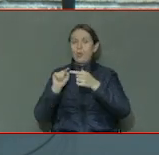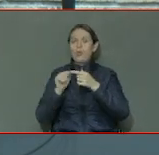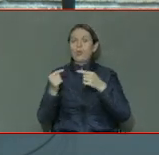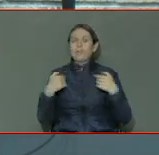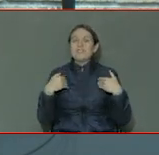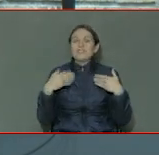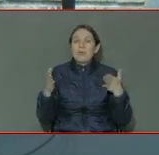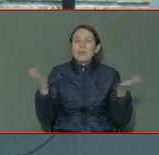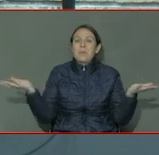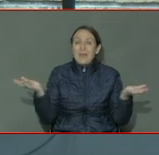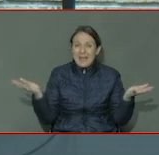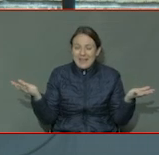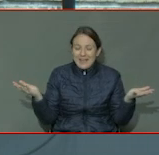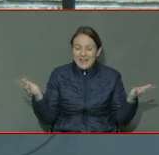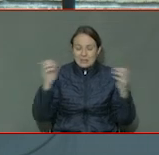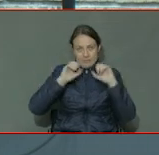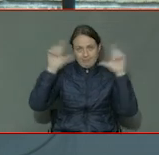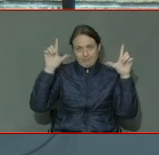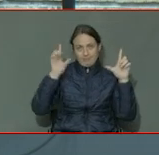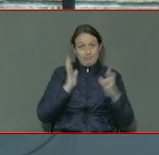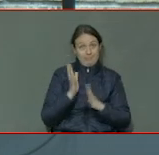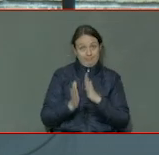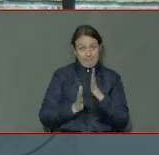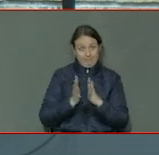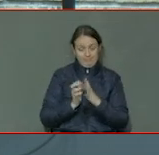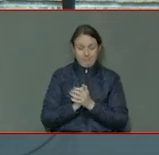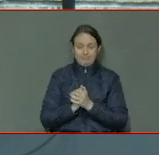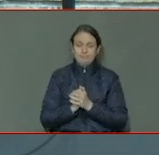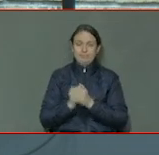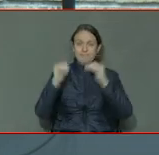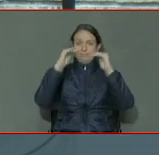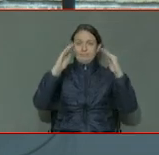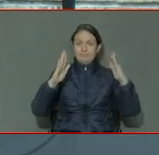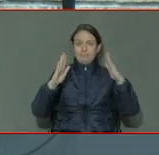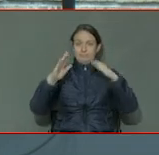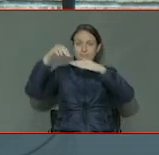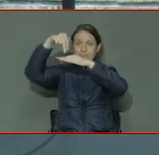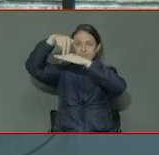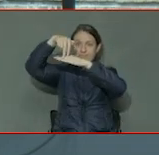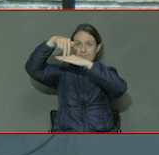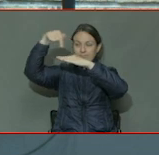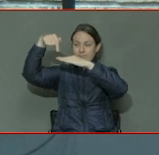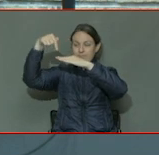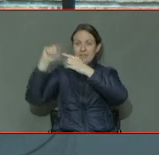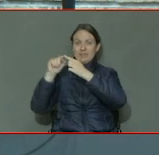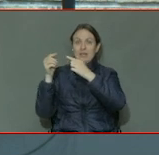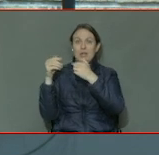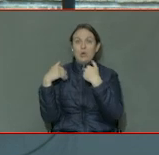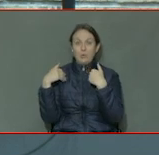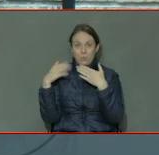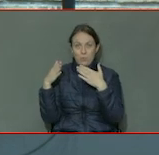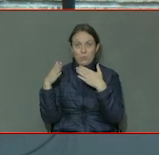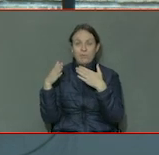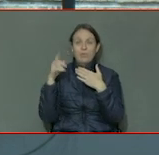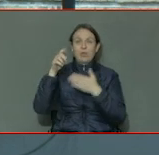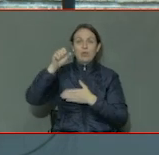starting point of the calculation. Take the edge of the roof as reference point. Determine the position of the ball